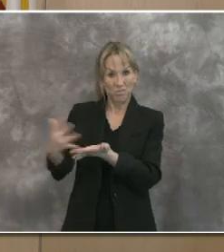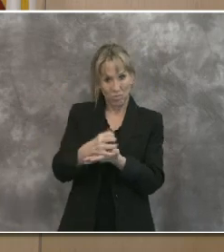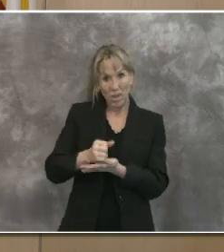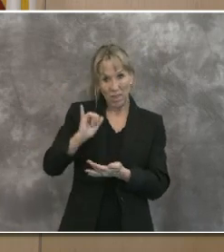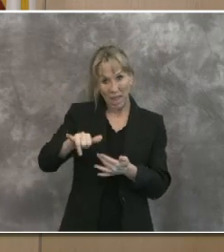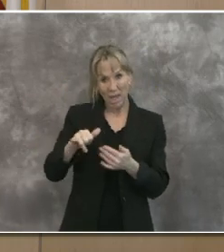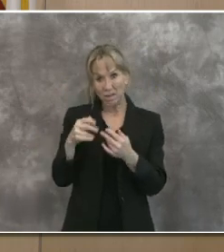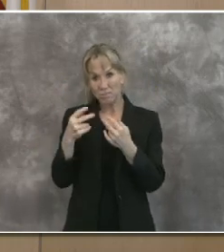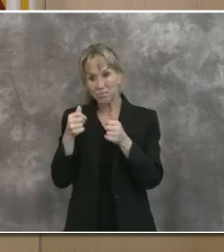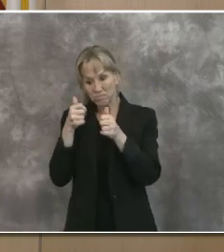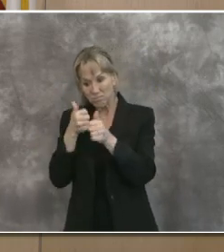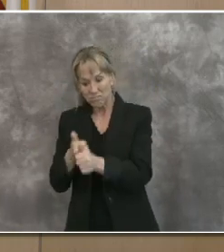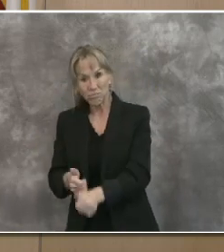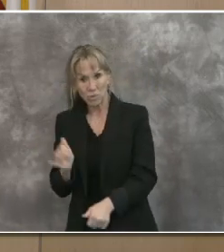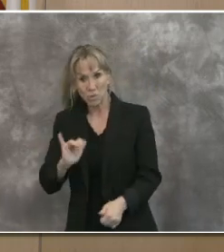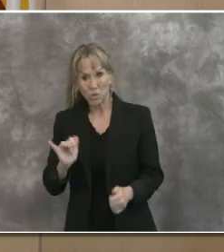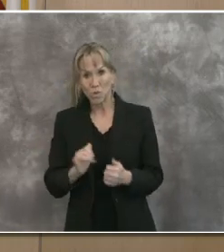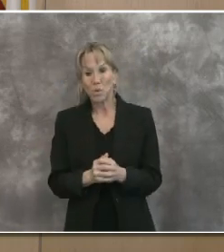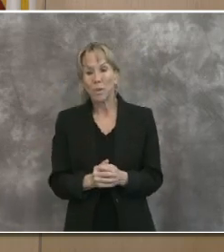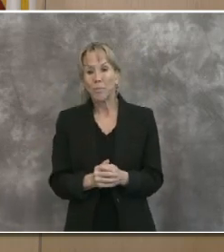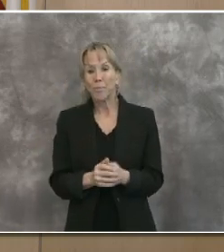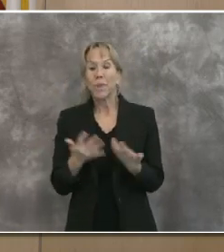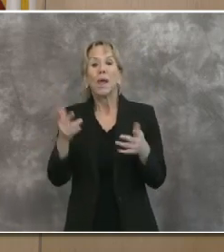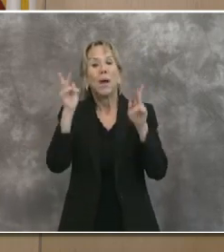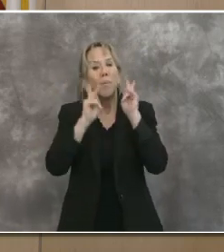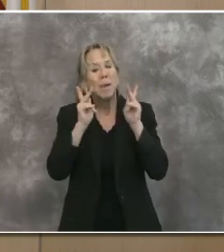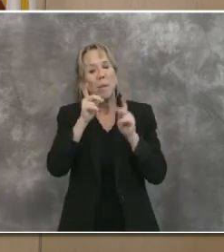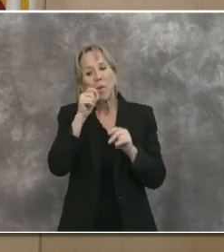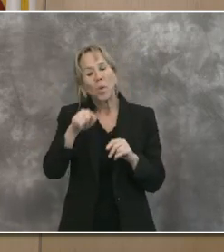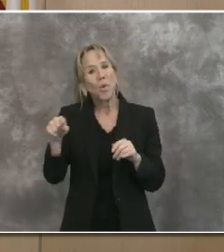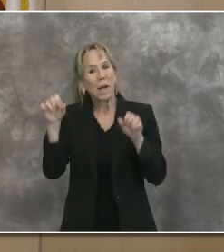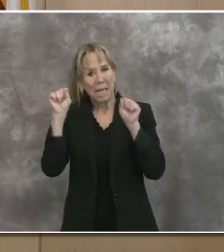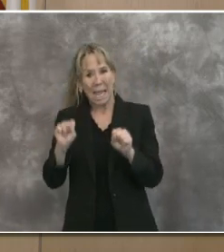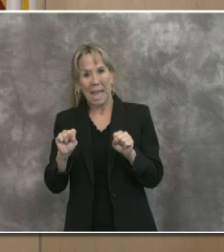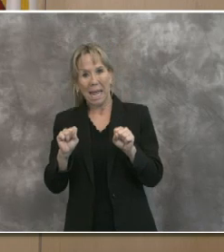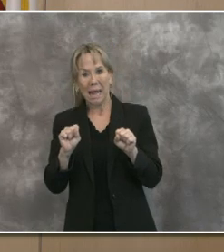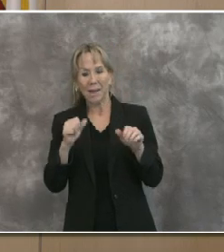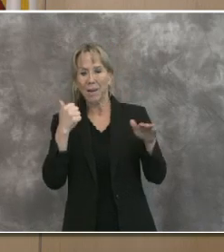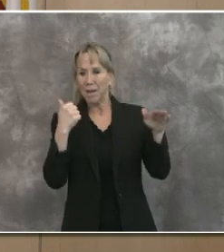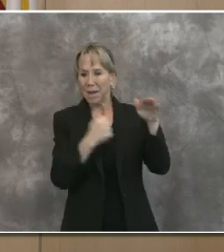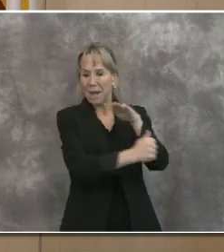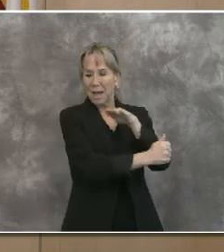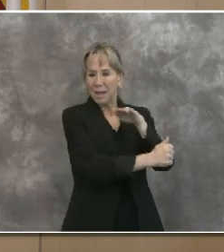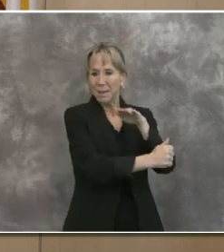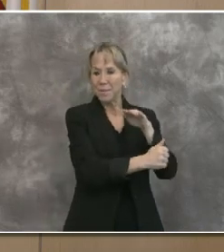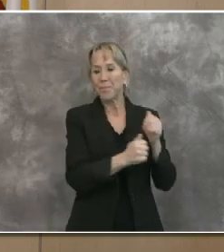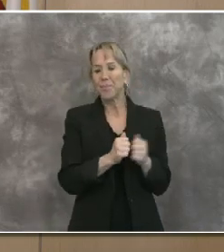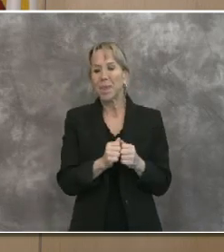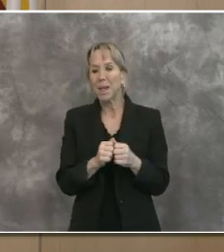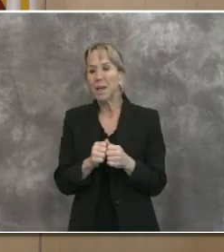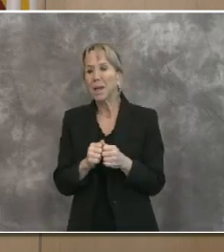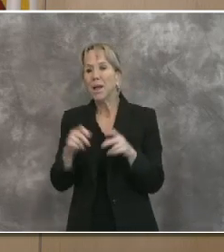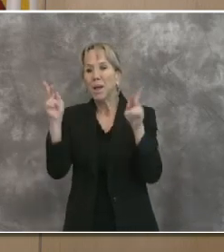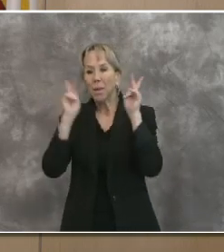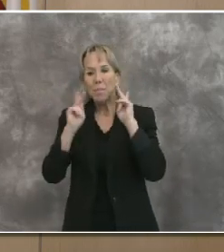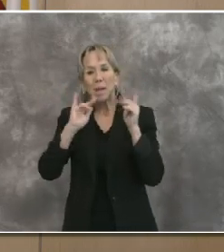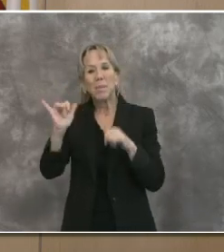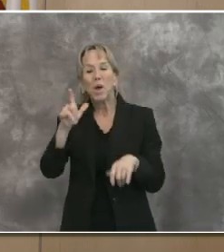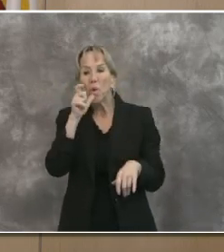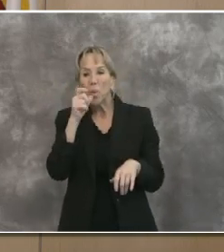case. Well, those people who can isolate would be those individuals that might be homeless, so we